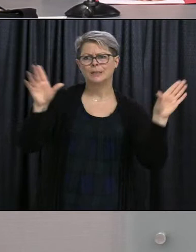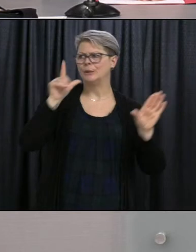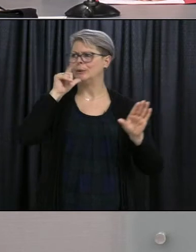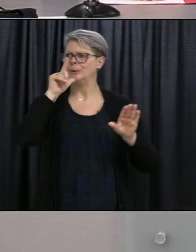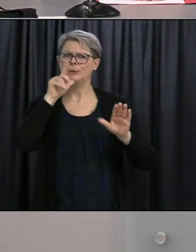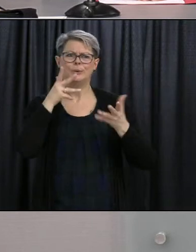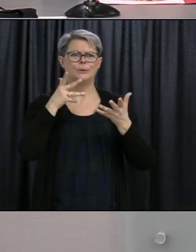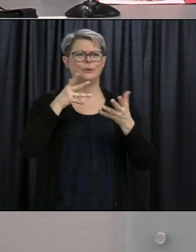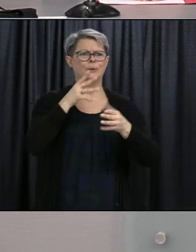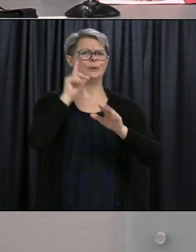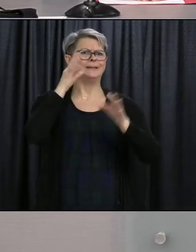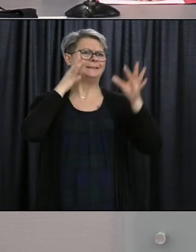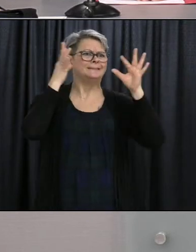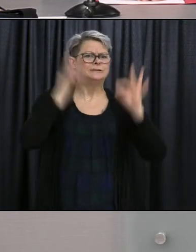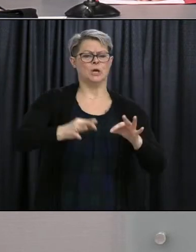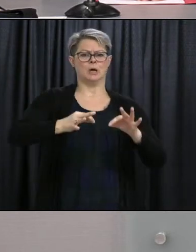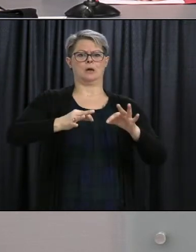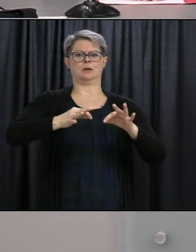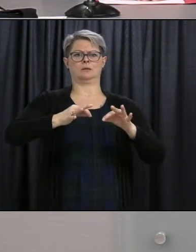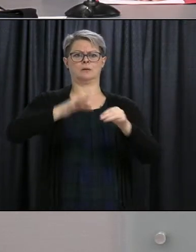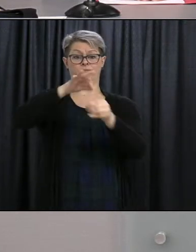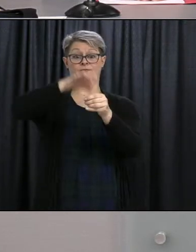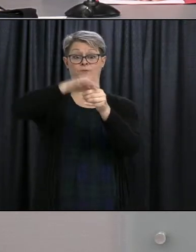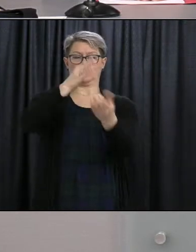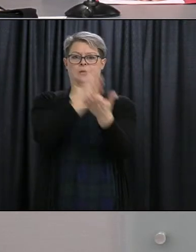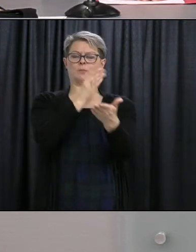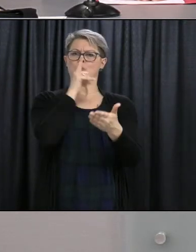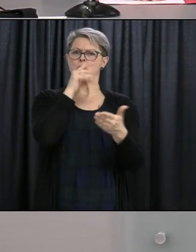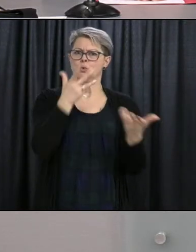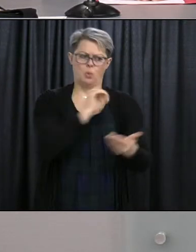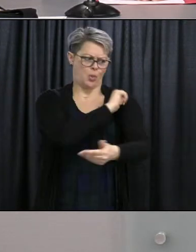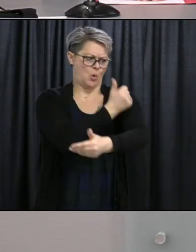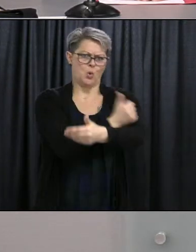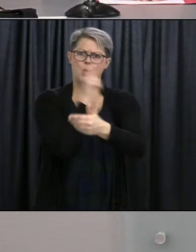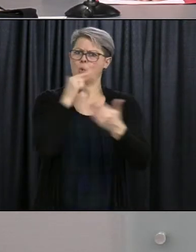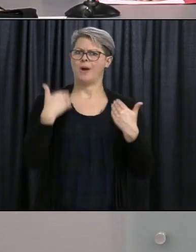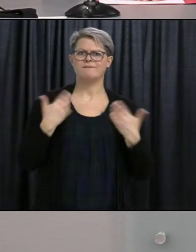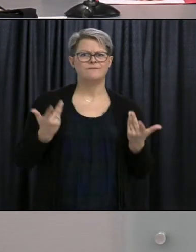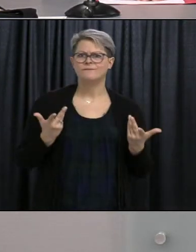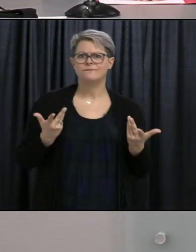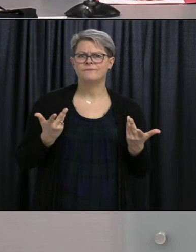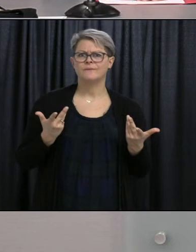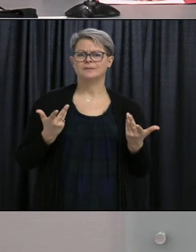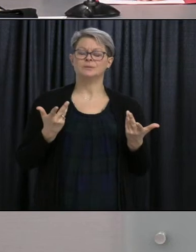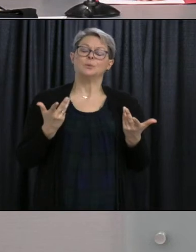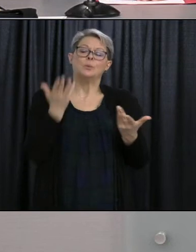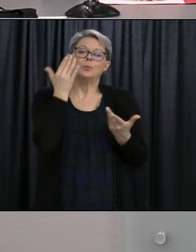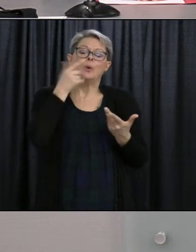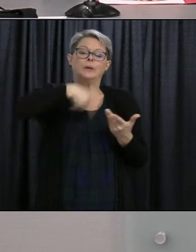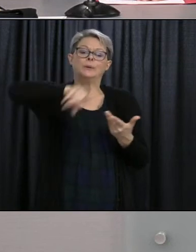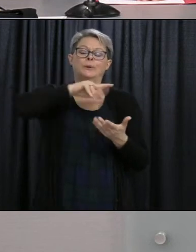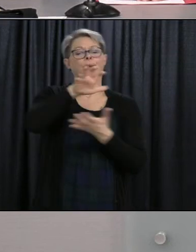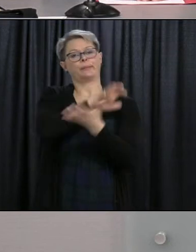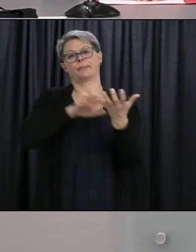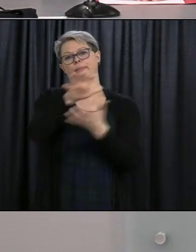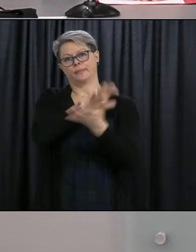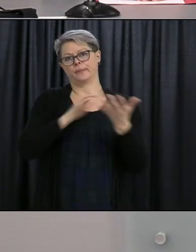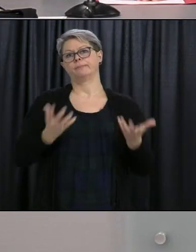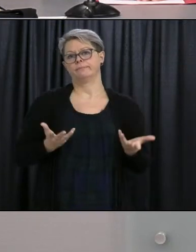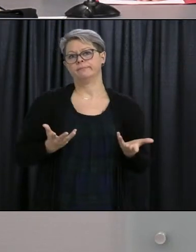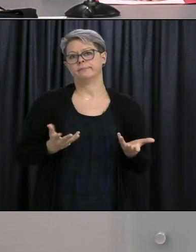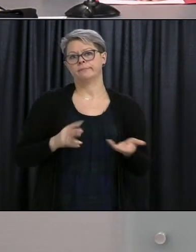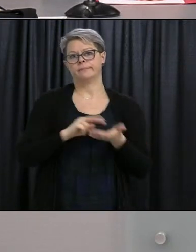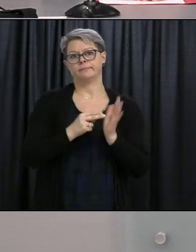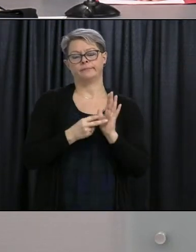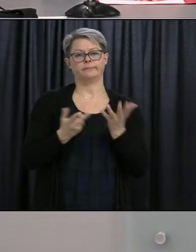the authority to make this call. So, Chalk was saying that it was yours, and you seem to be saying that it